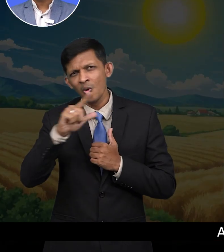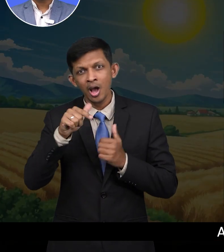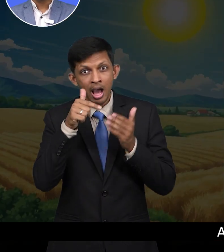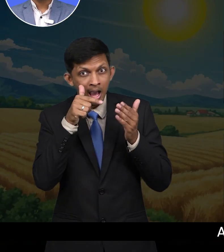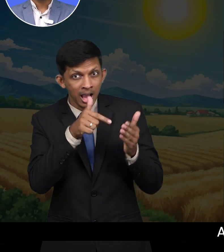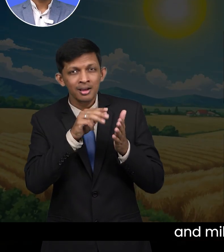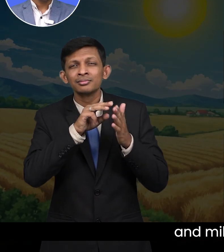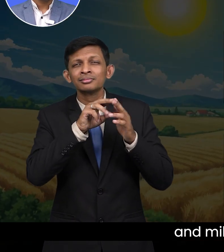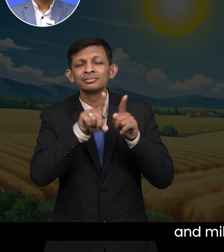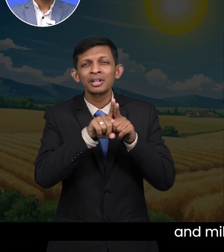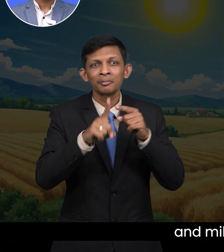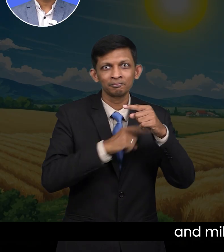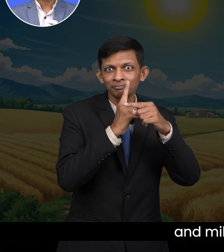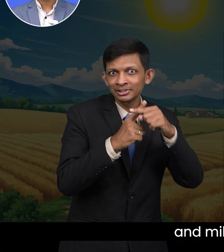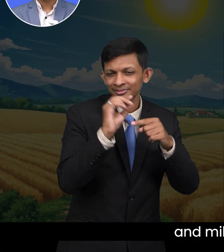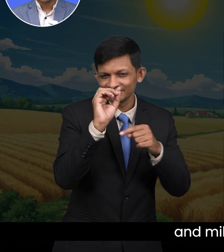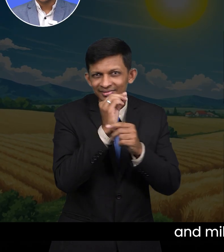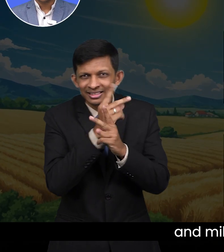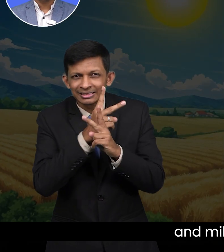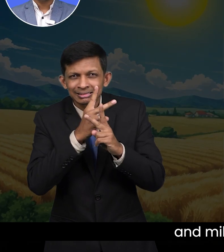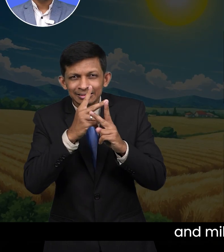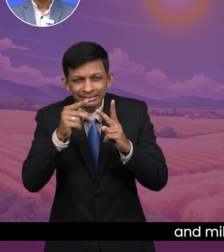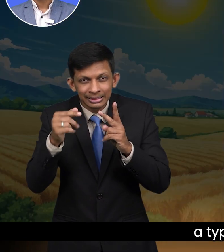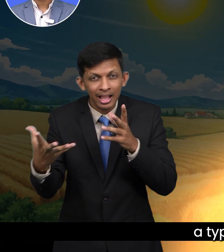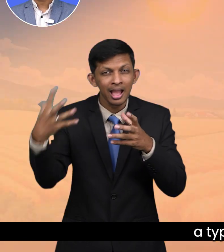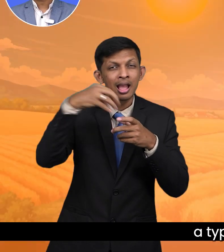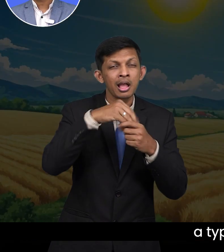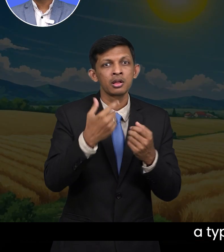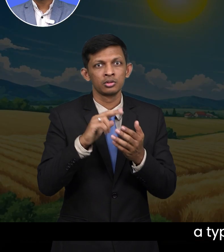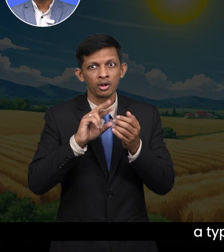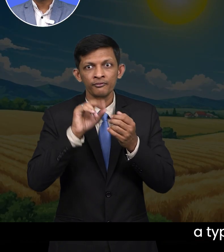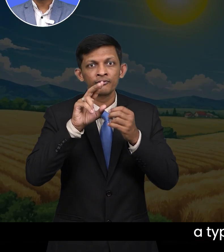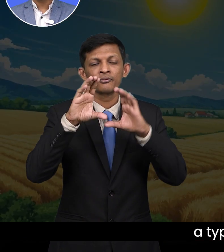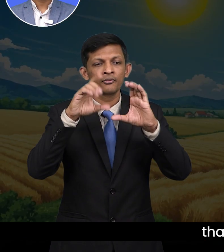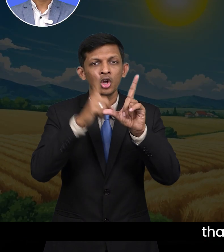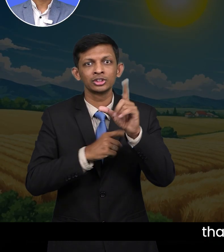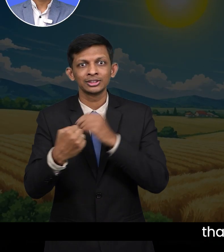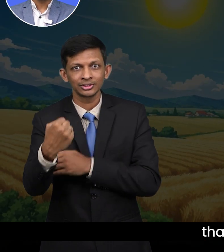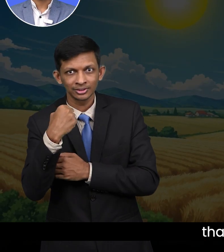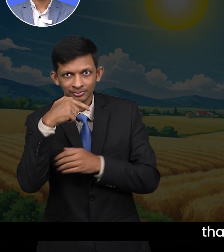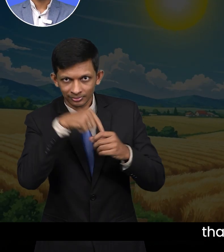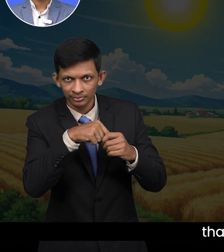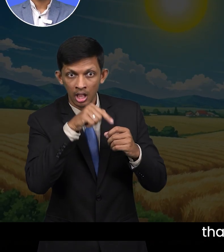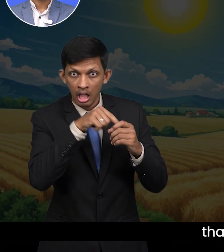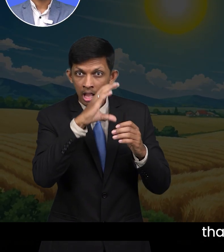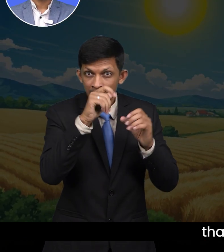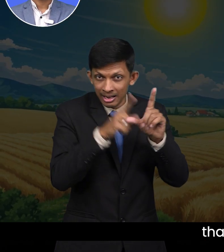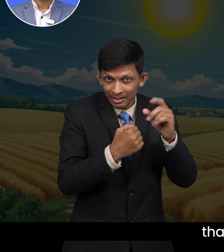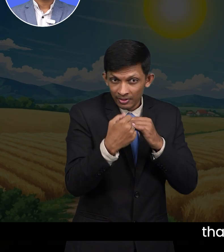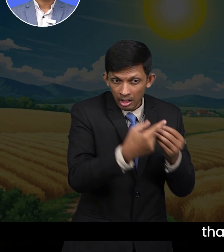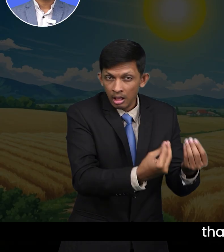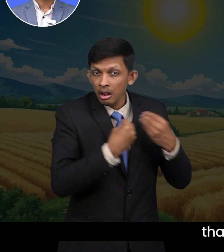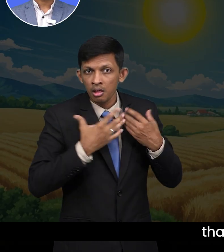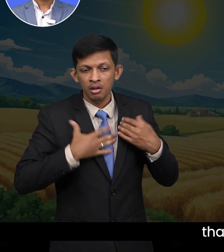All these cereals and millets are rich in starch, a type of carbohydrate that gives us energy.